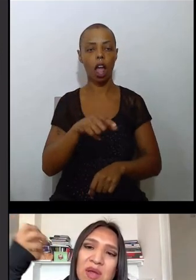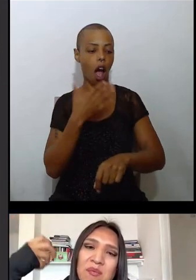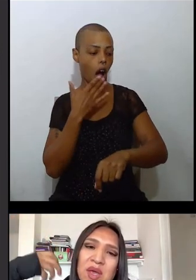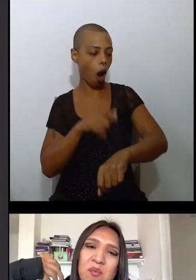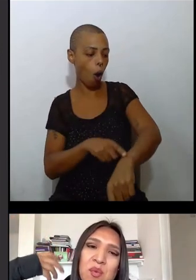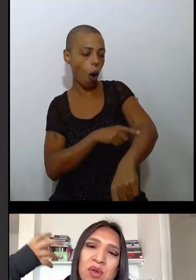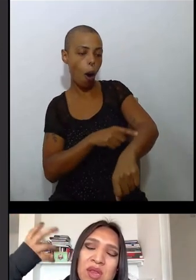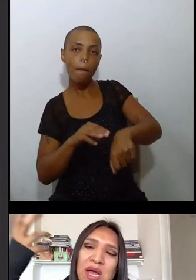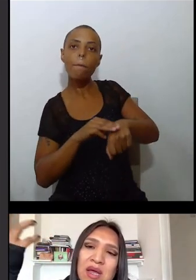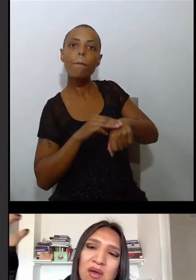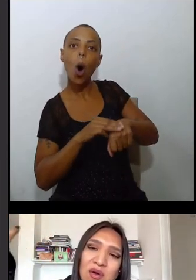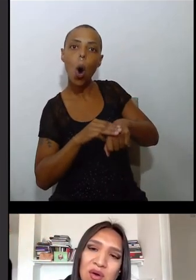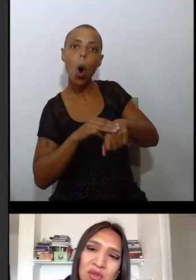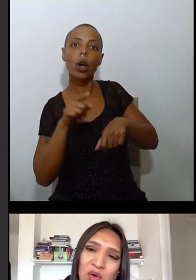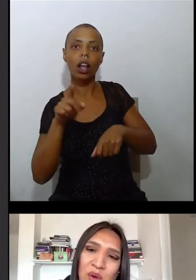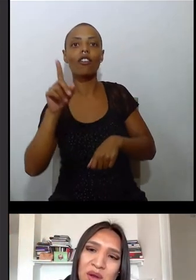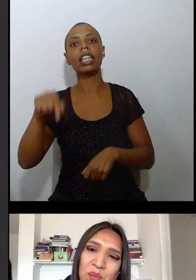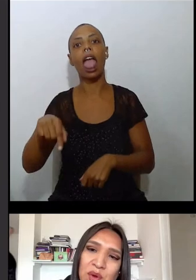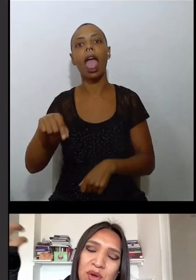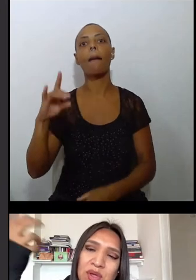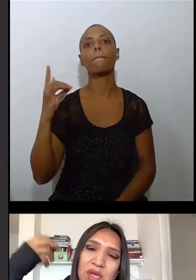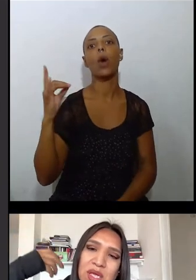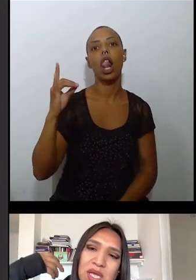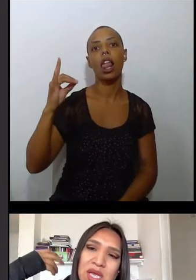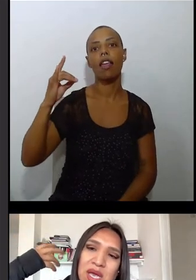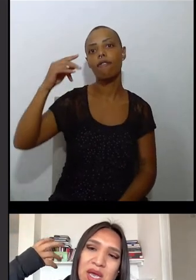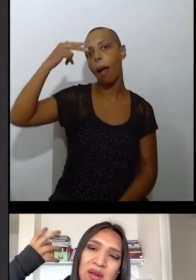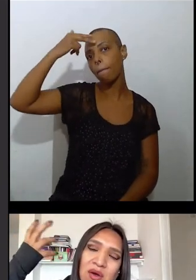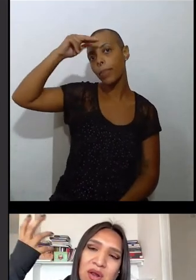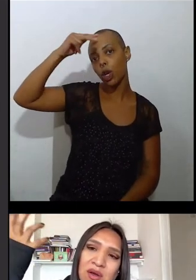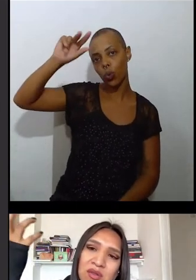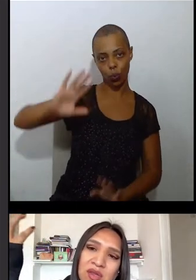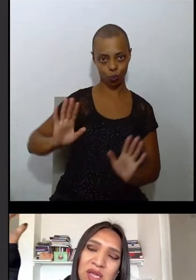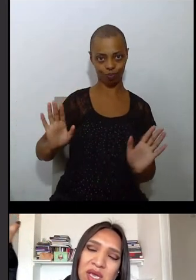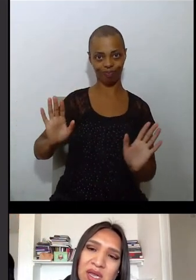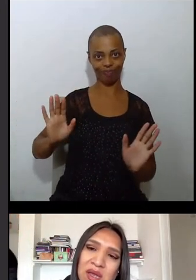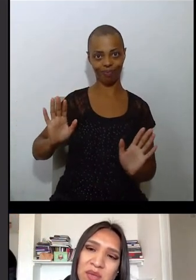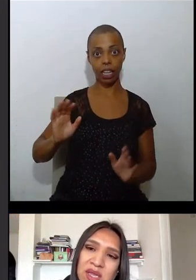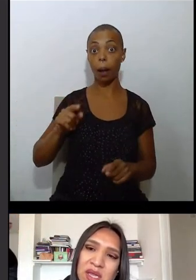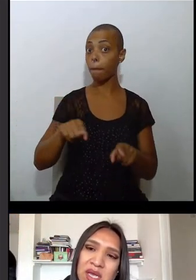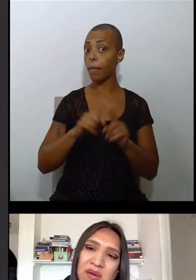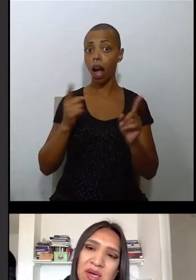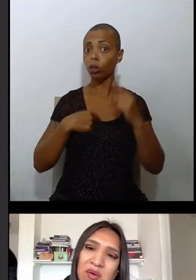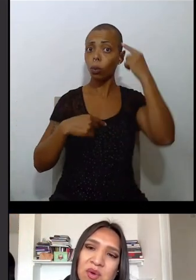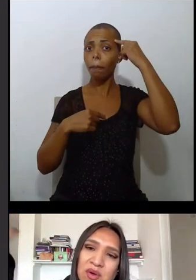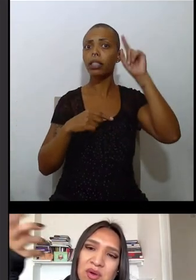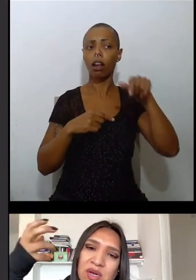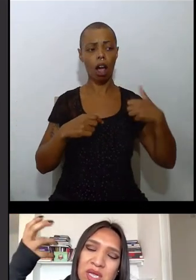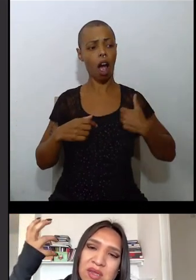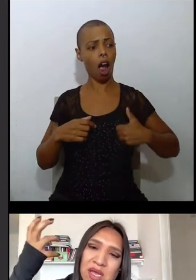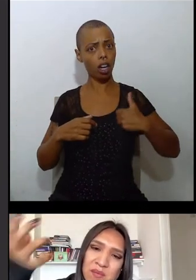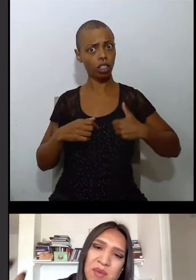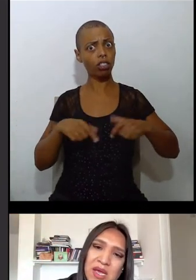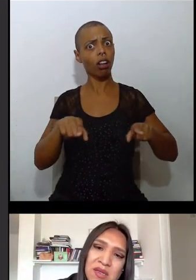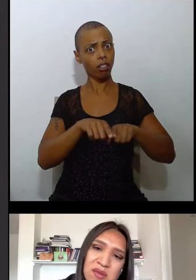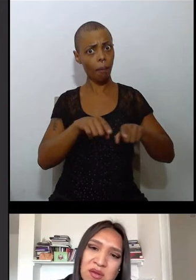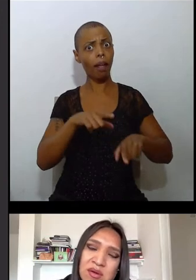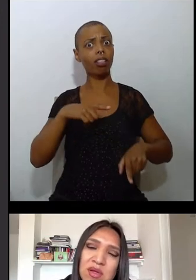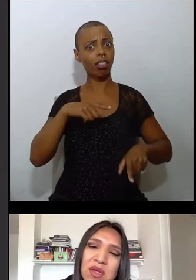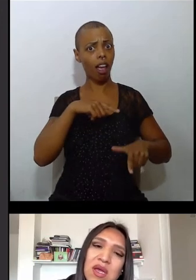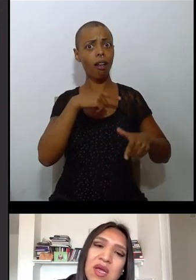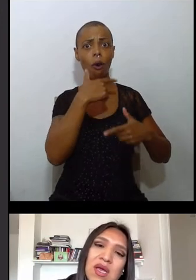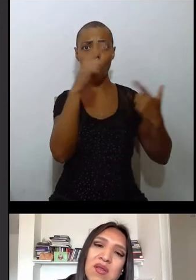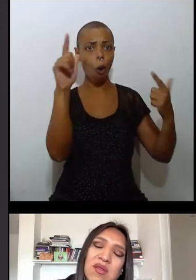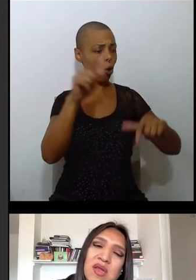great difference between being Brown for example and of other ethnicities if you are from Bolivia